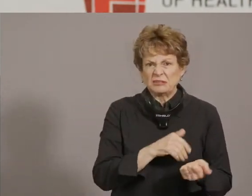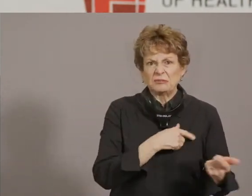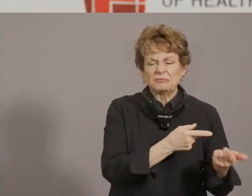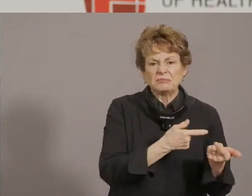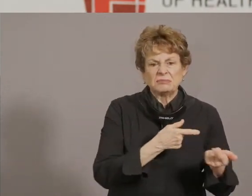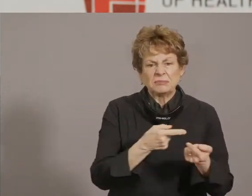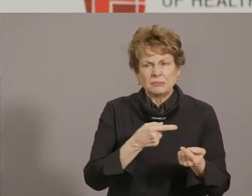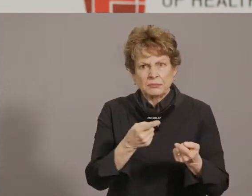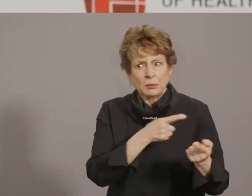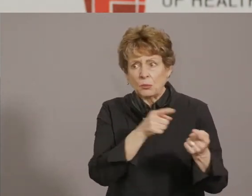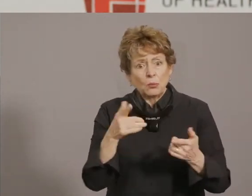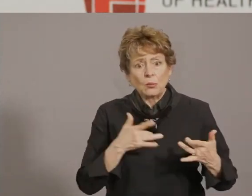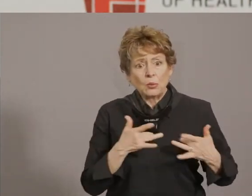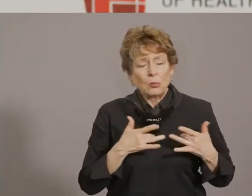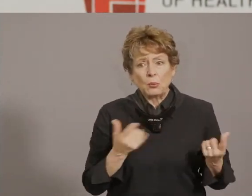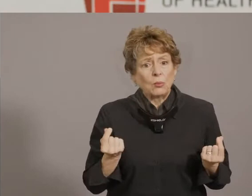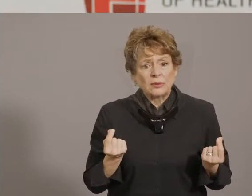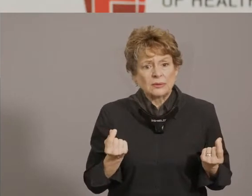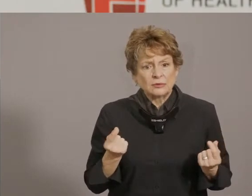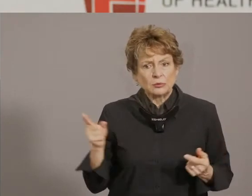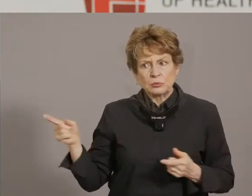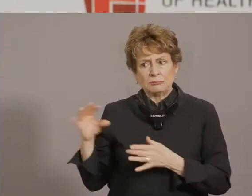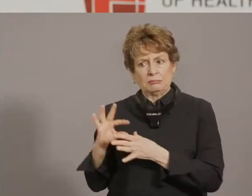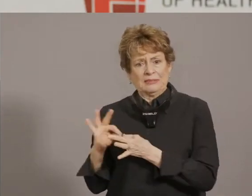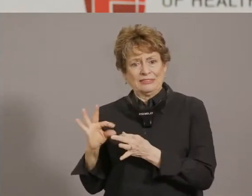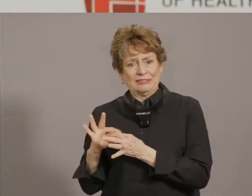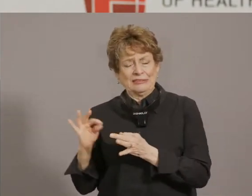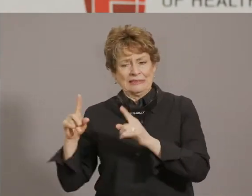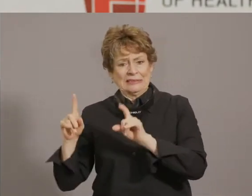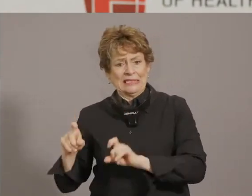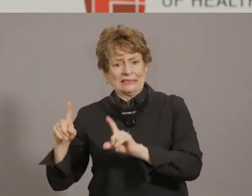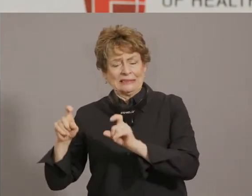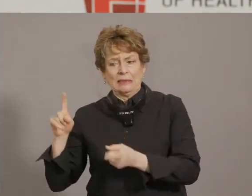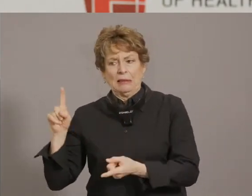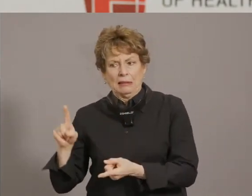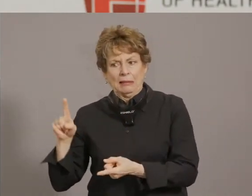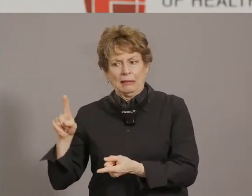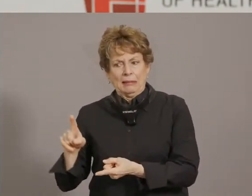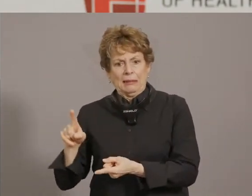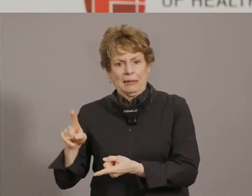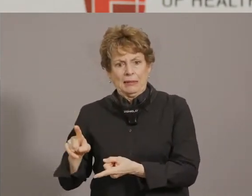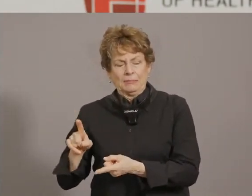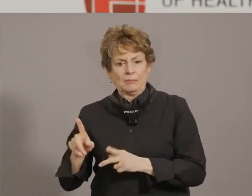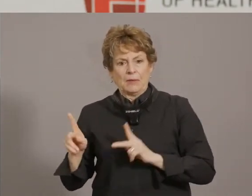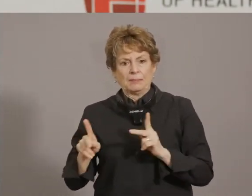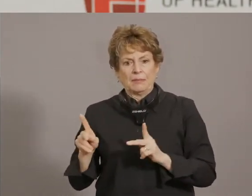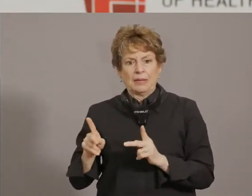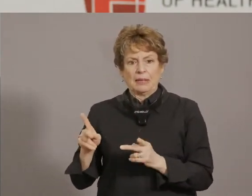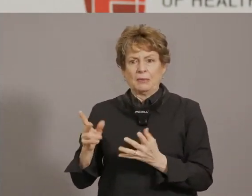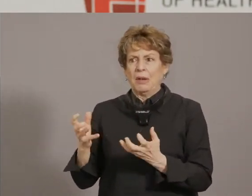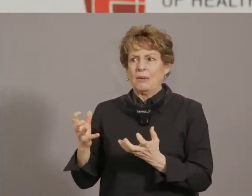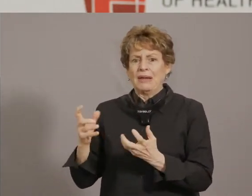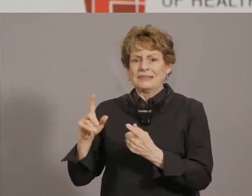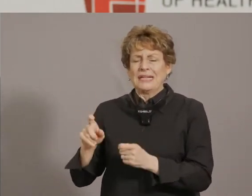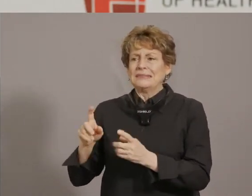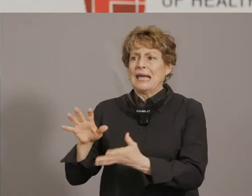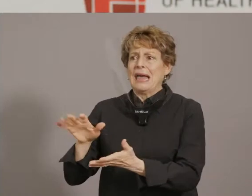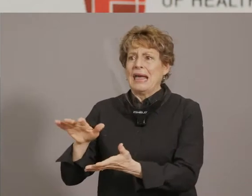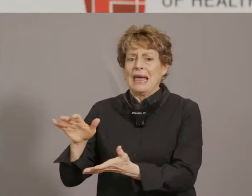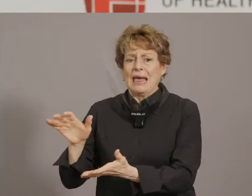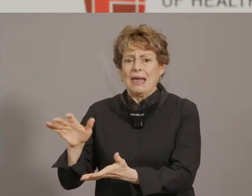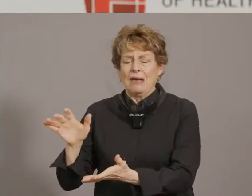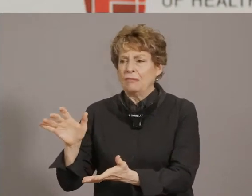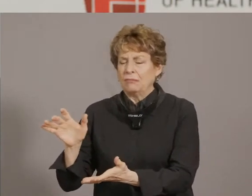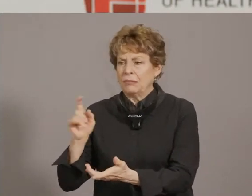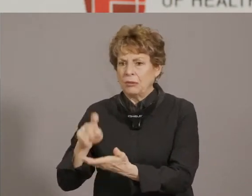the testing and how it's been happening less and less over the last several weeks when there's not a surge. And I spoke with doctors.